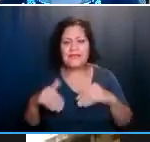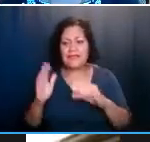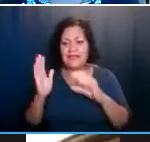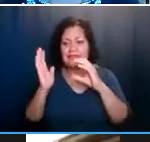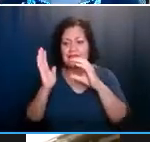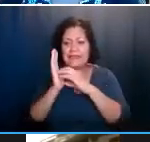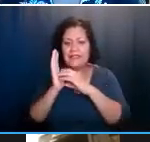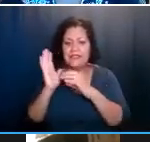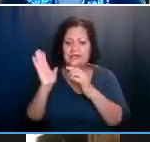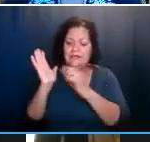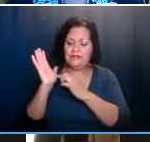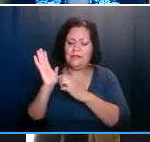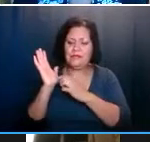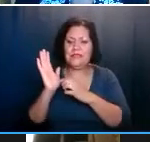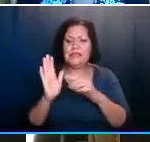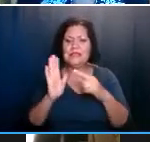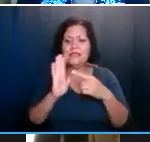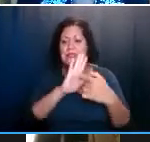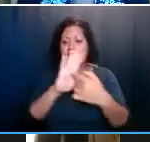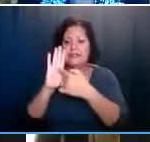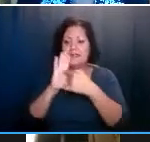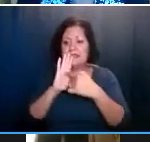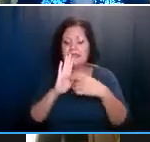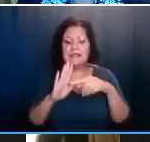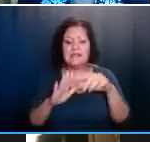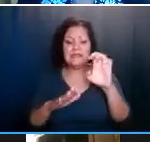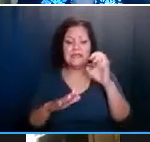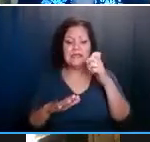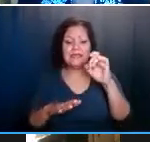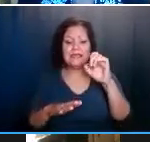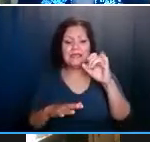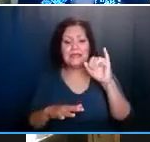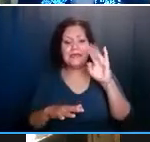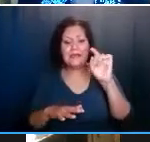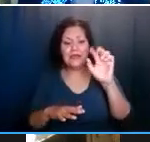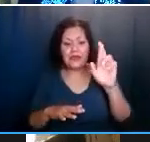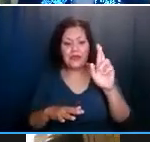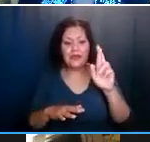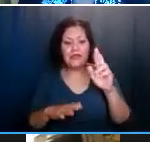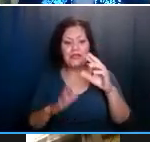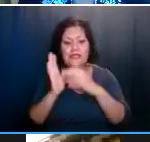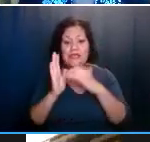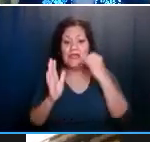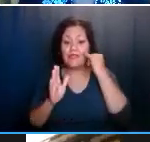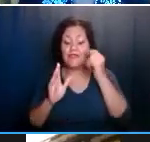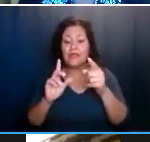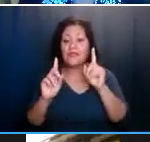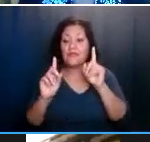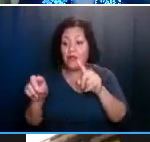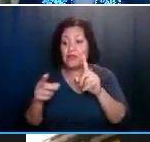section. This is our exhibitor hall. So for those of you who have attended Accessibility Fest in the